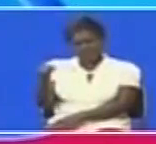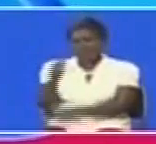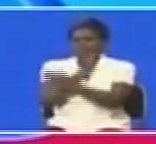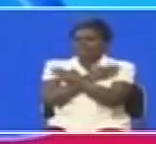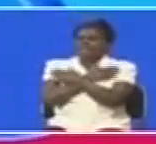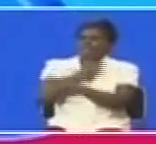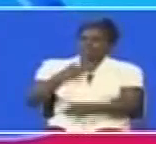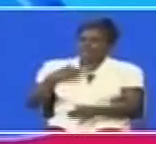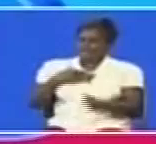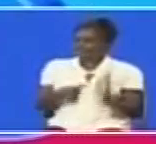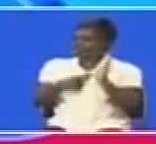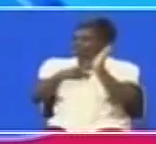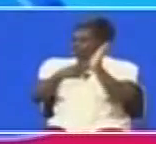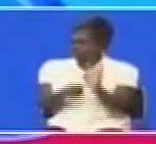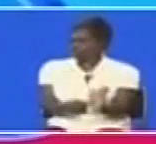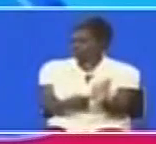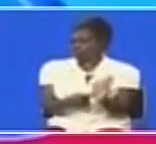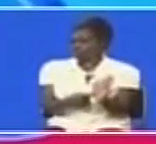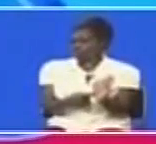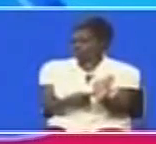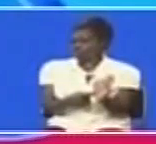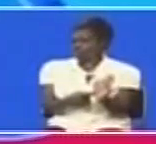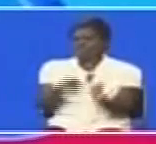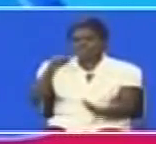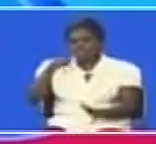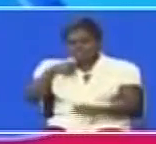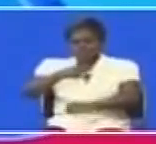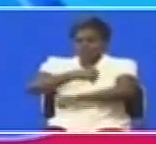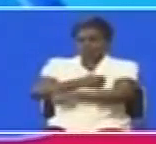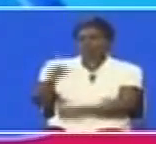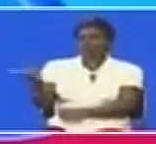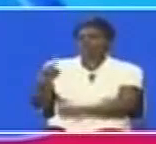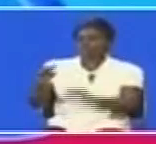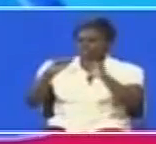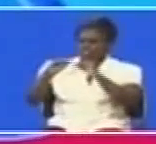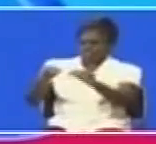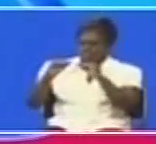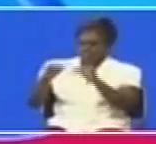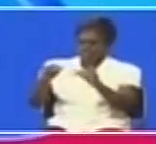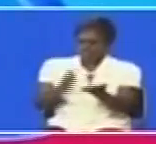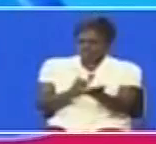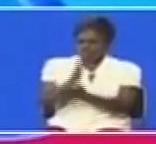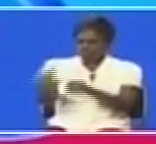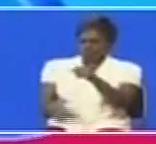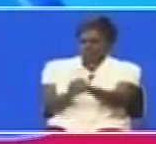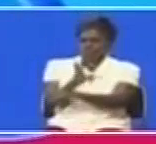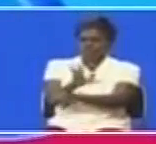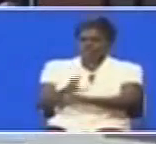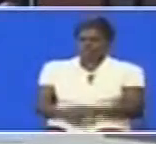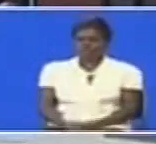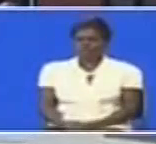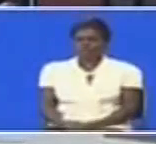Sharon Momanyi is going to show you how a new school in Nairobi is revolutionizing education with smart learning technology.